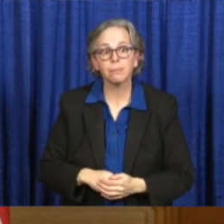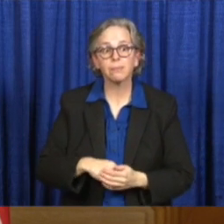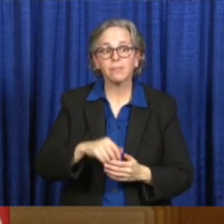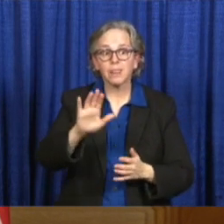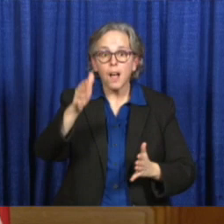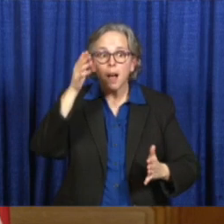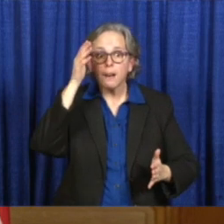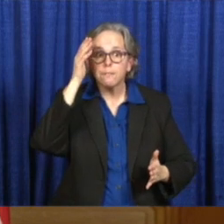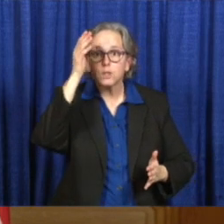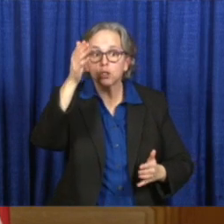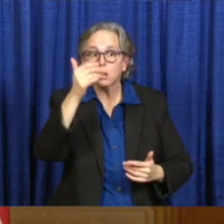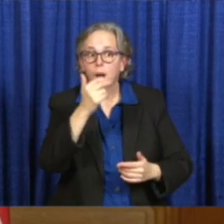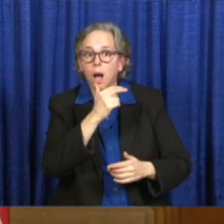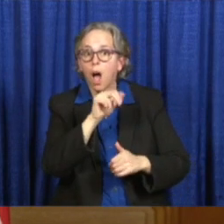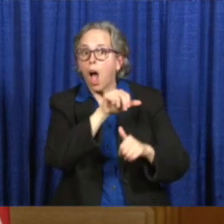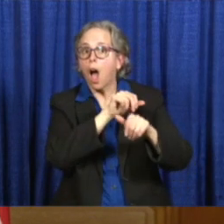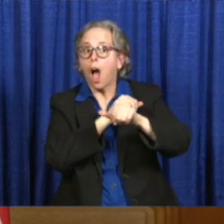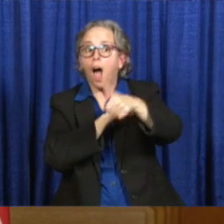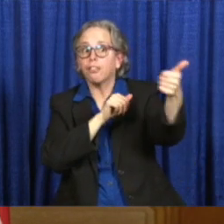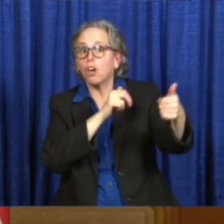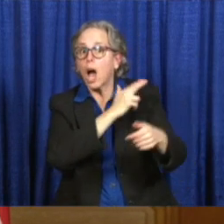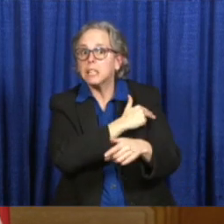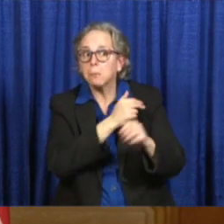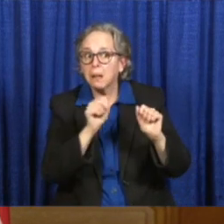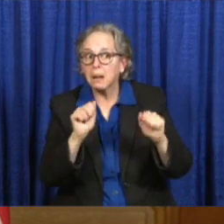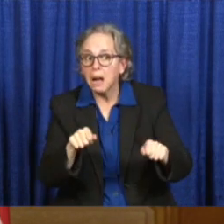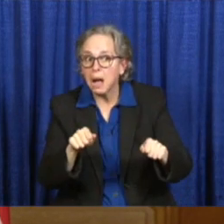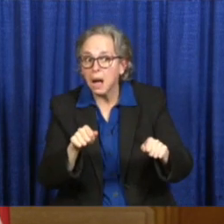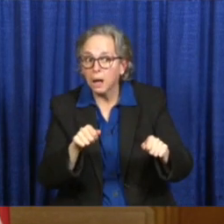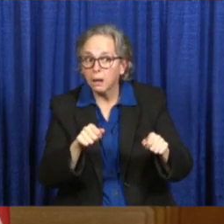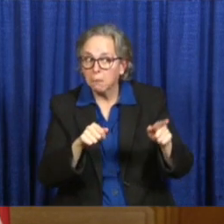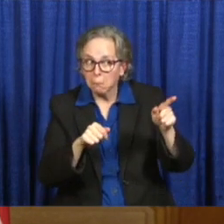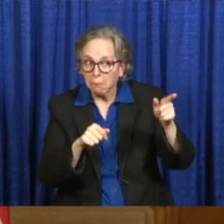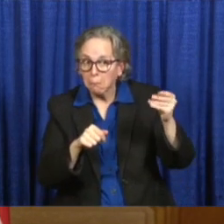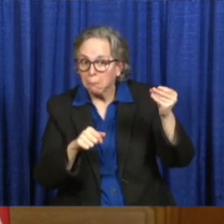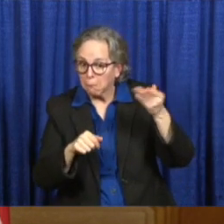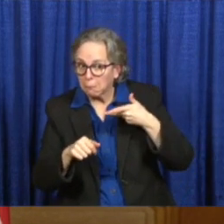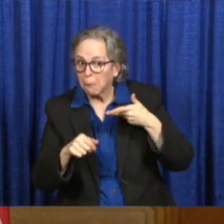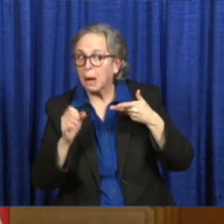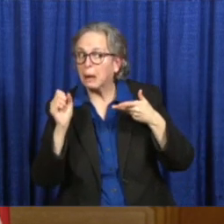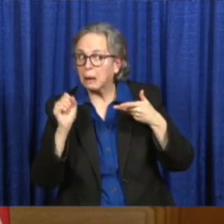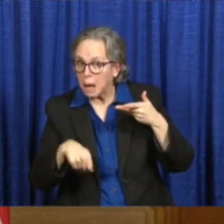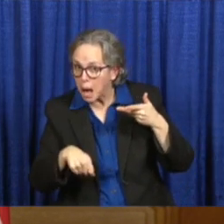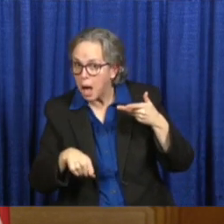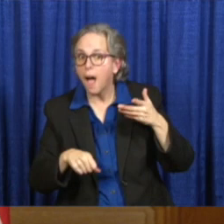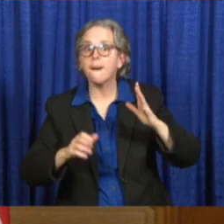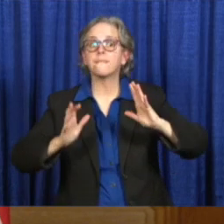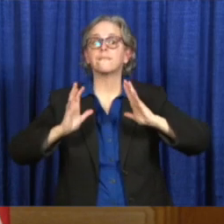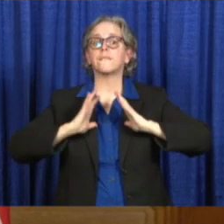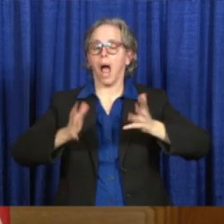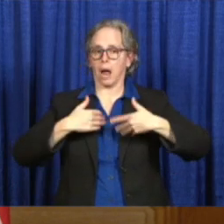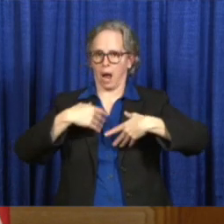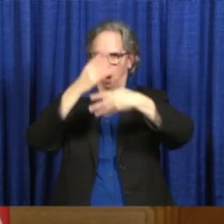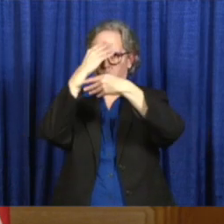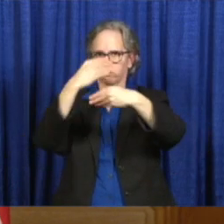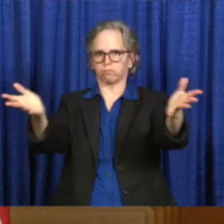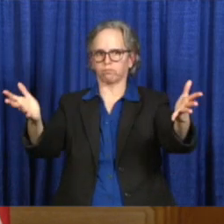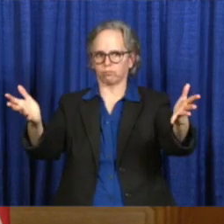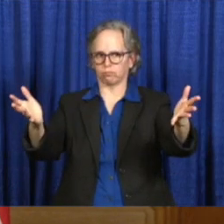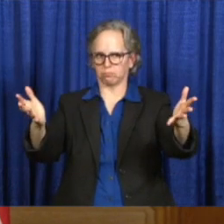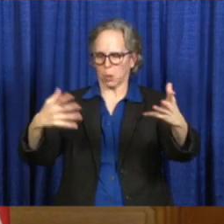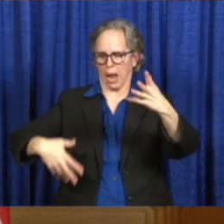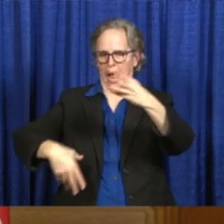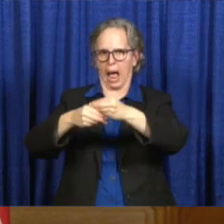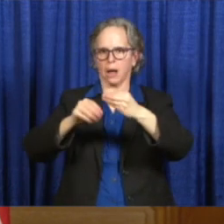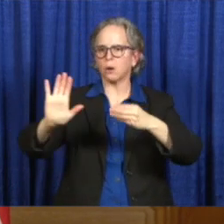capacity, and as soon as we know and those hospitals have confirmed, yes, we do have capacity, yes, we can do testing, we will post those, and we will